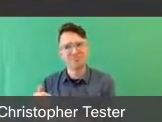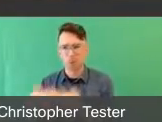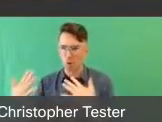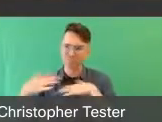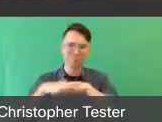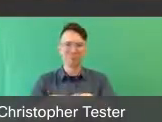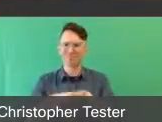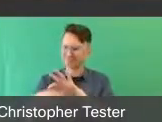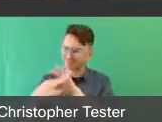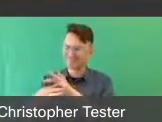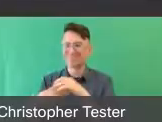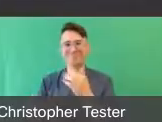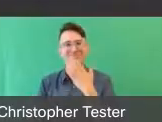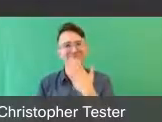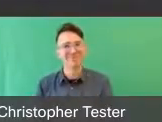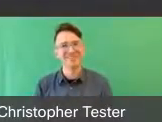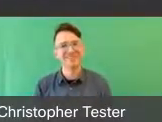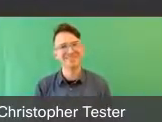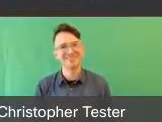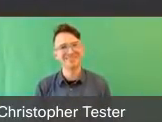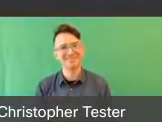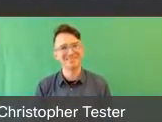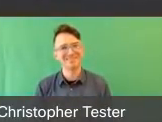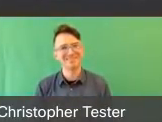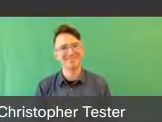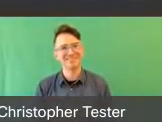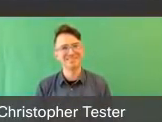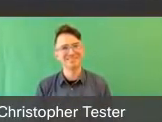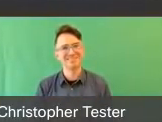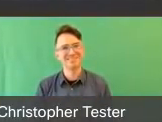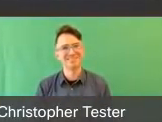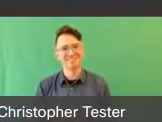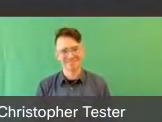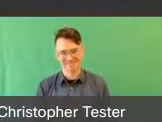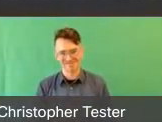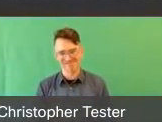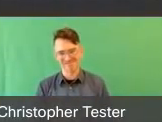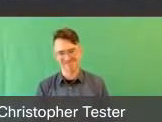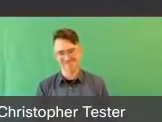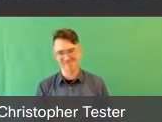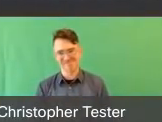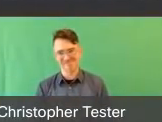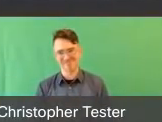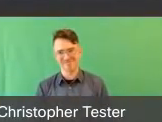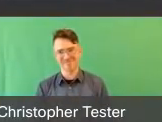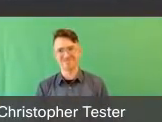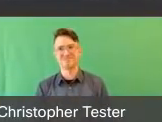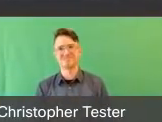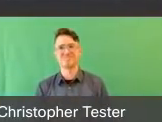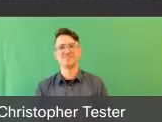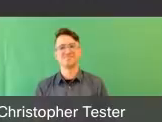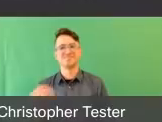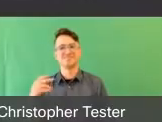Thank you so much, Director, for highlighting the power of youth around the